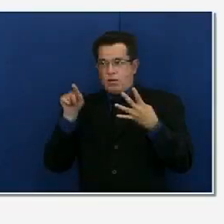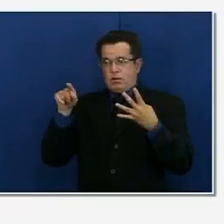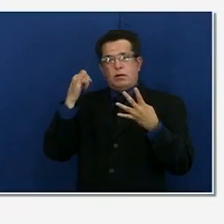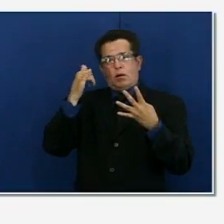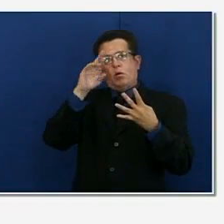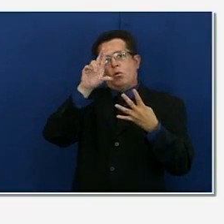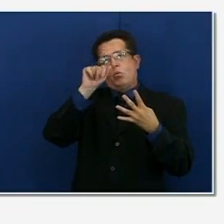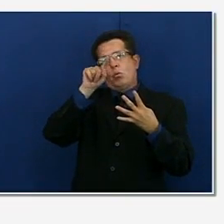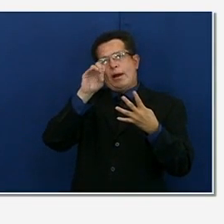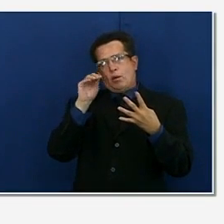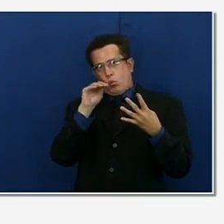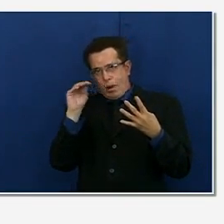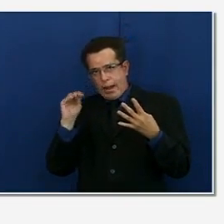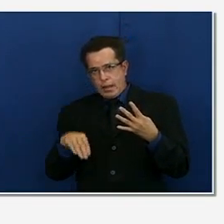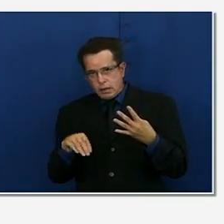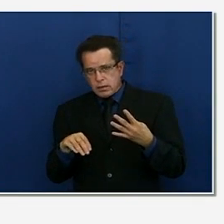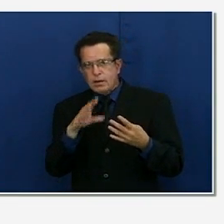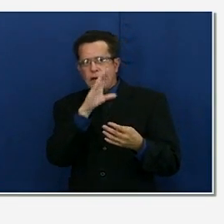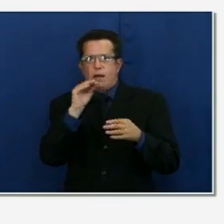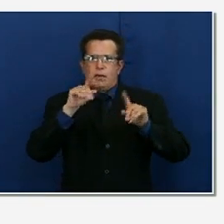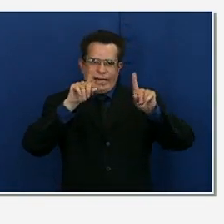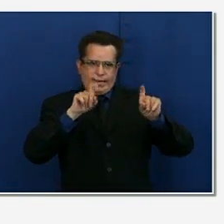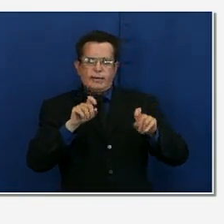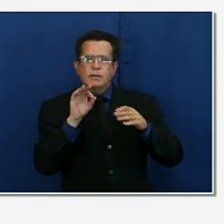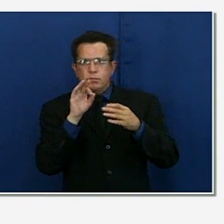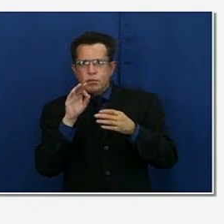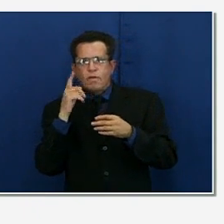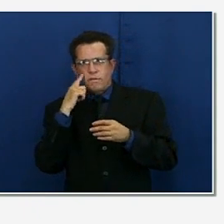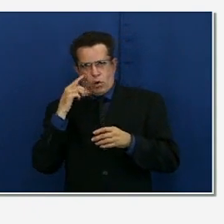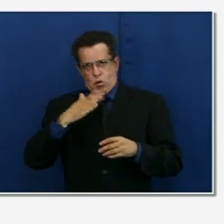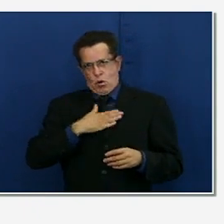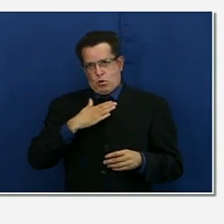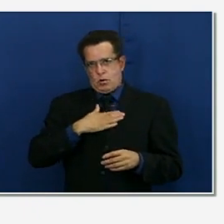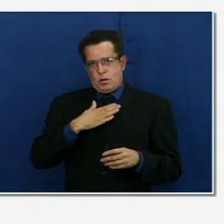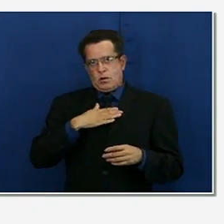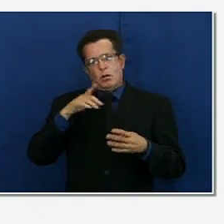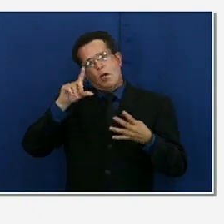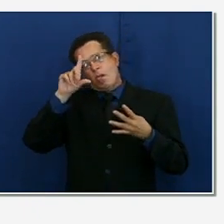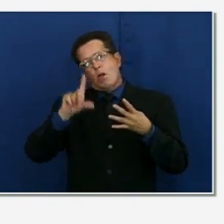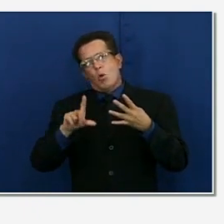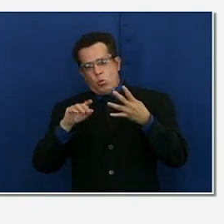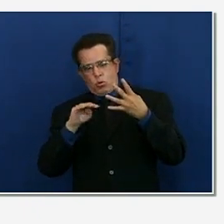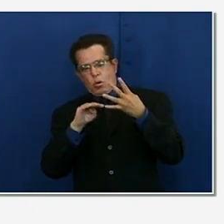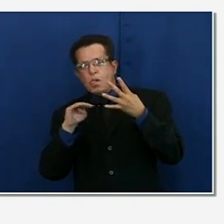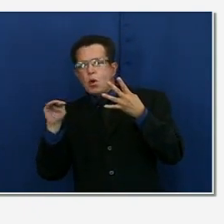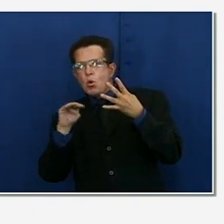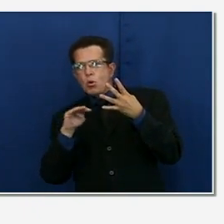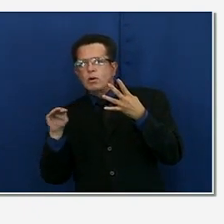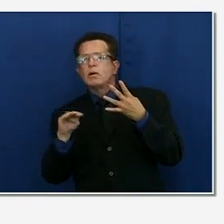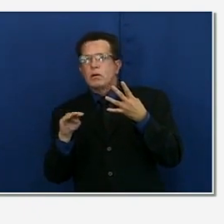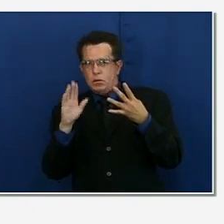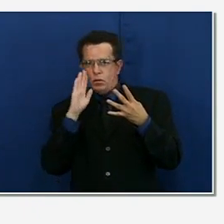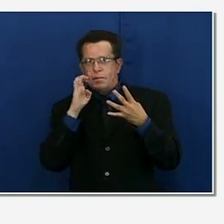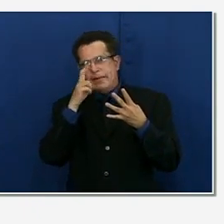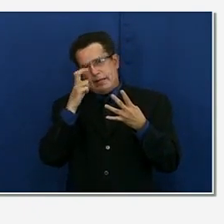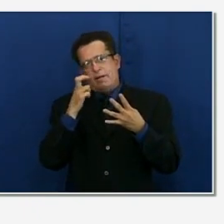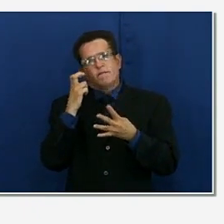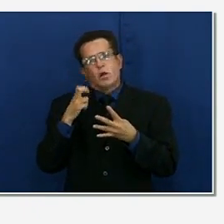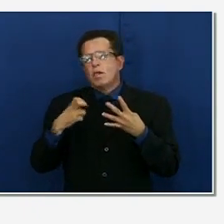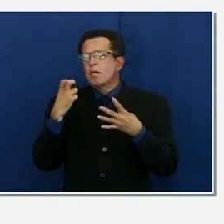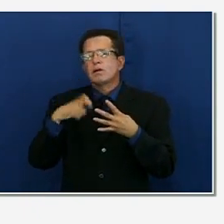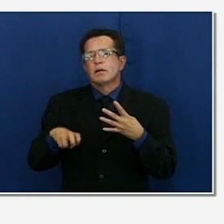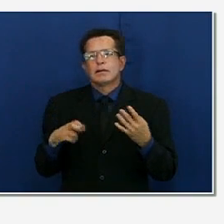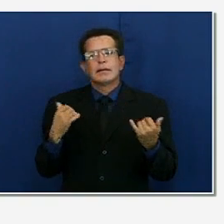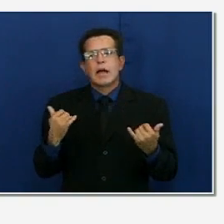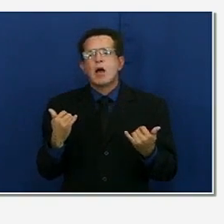conditions. San Diego County's current equity metric is 6.2, which puts it in the red. That number needs to drop below 5.2 to